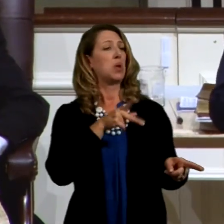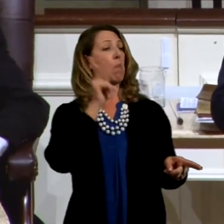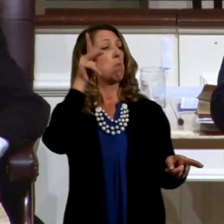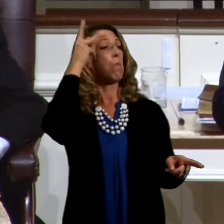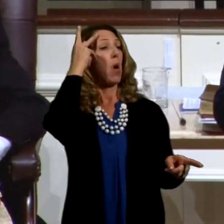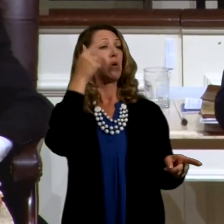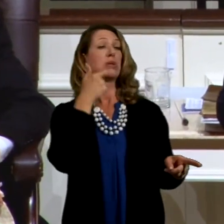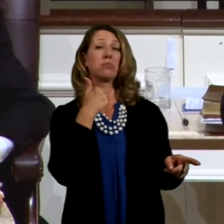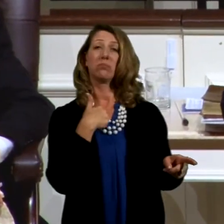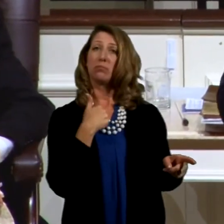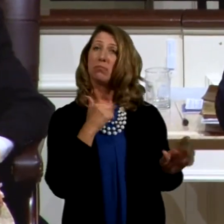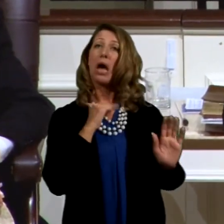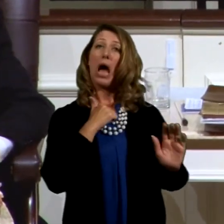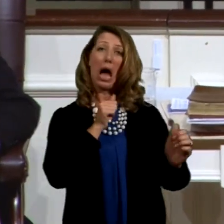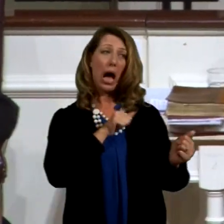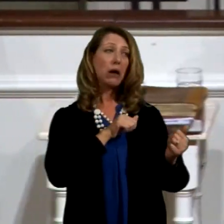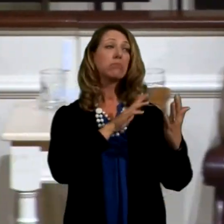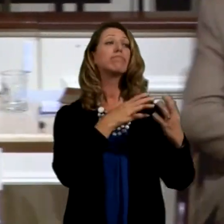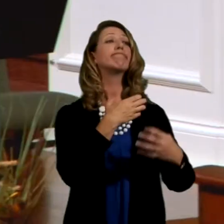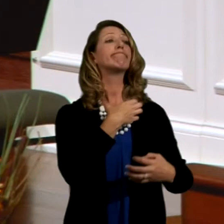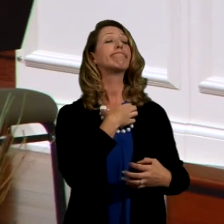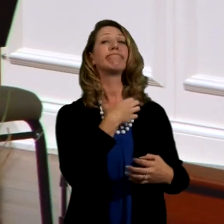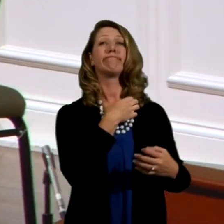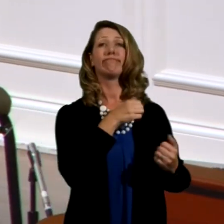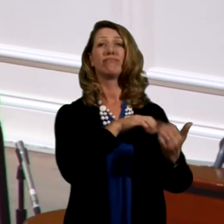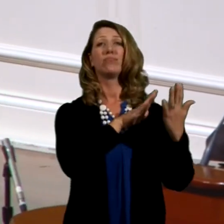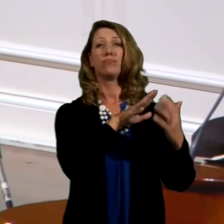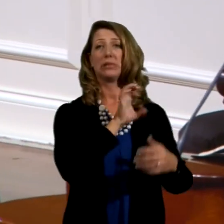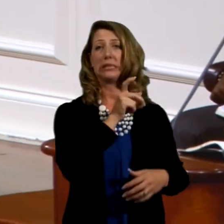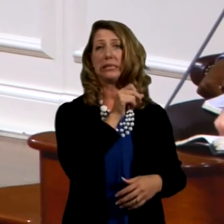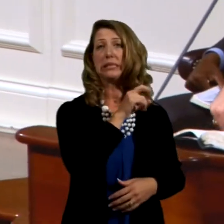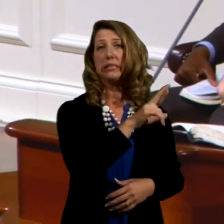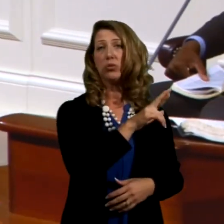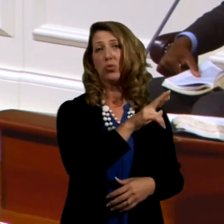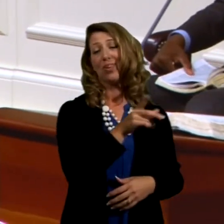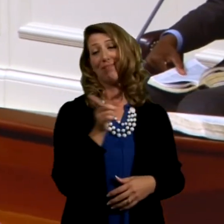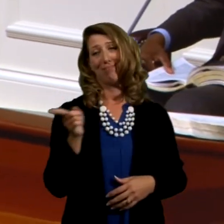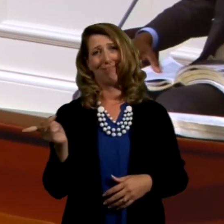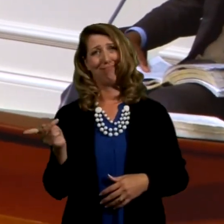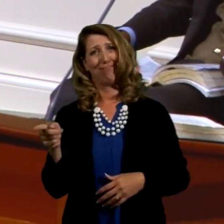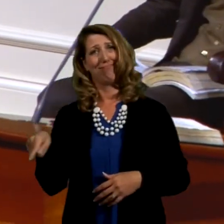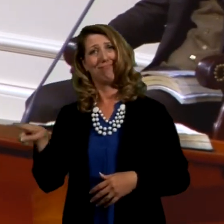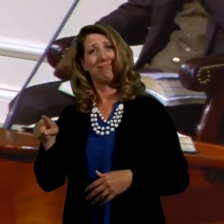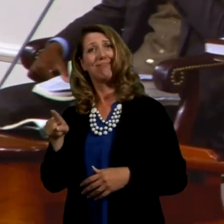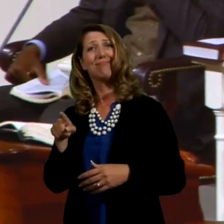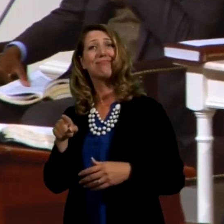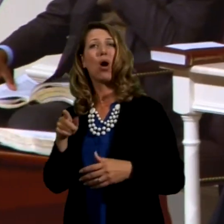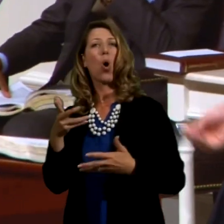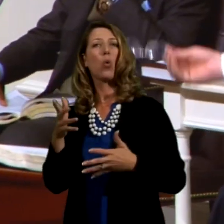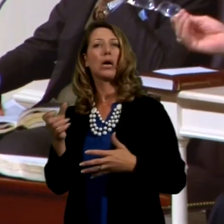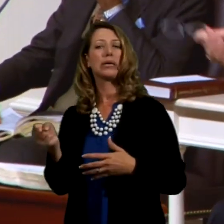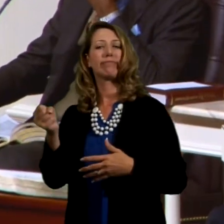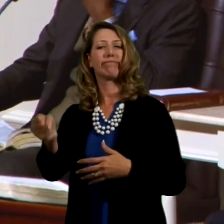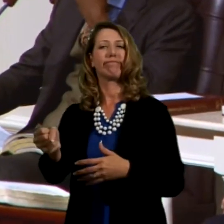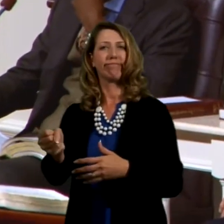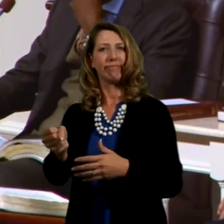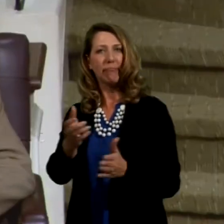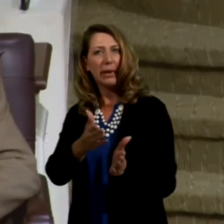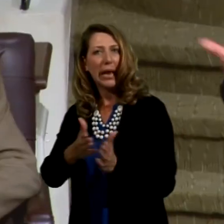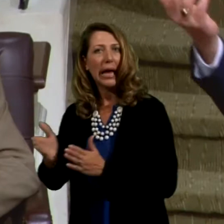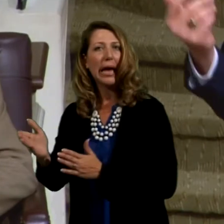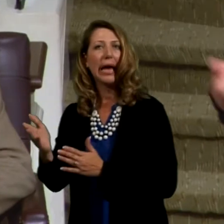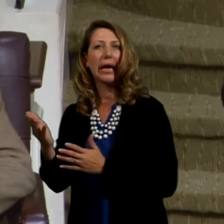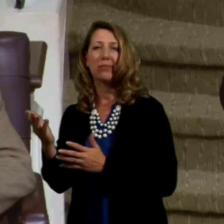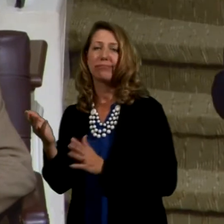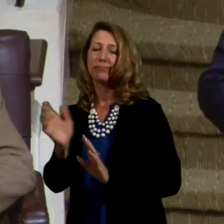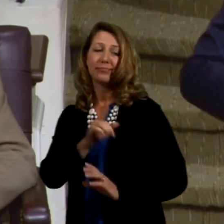to Caesar. They were going to throw him back into a kangaroo court in Jerusalem with the Sanhedrin that already had bias against him. So he says, I